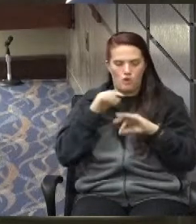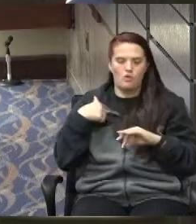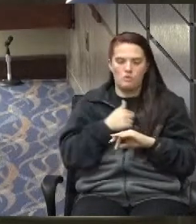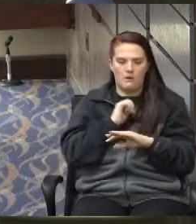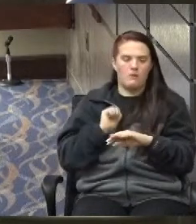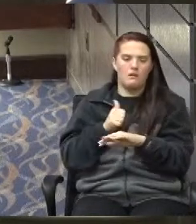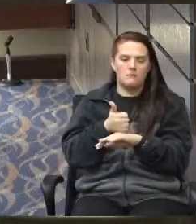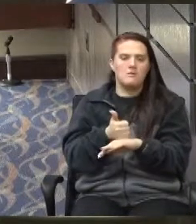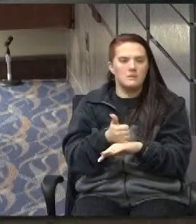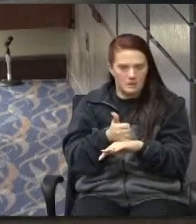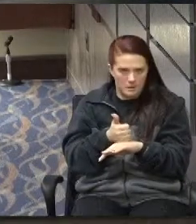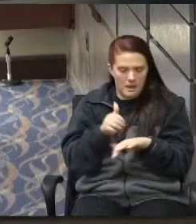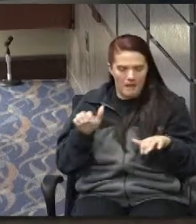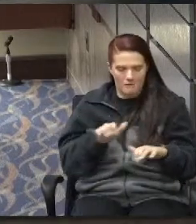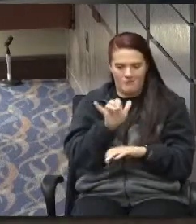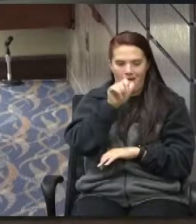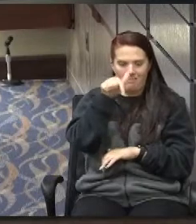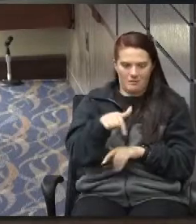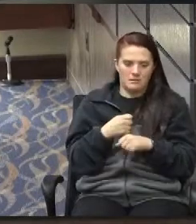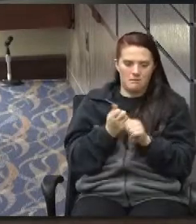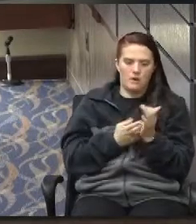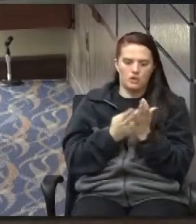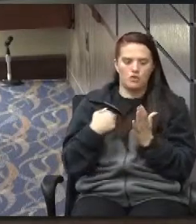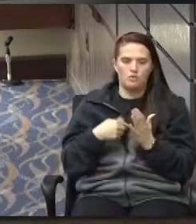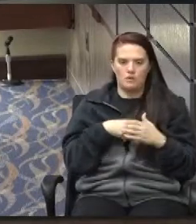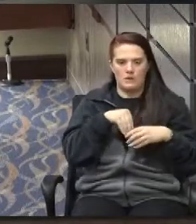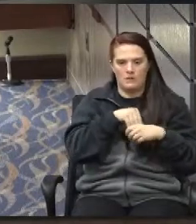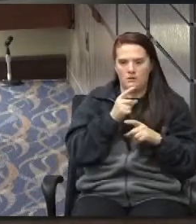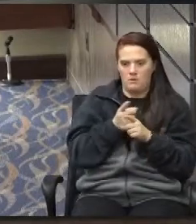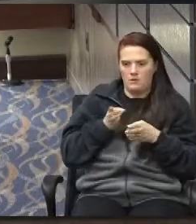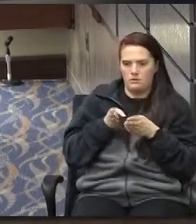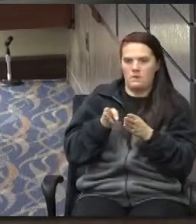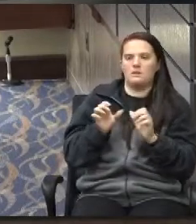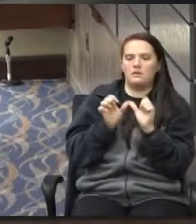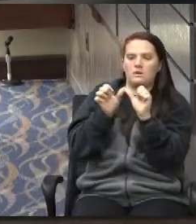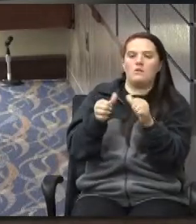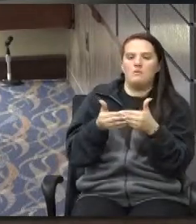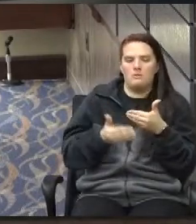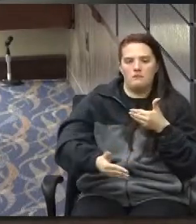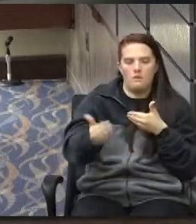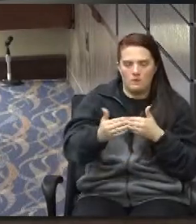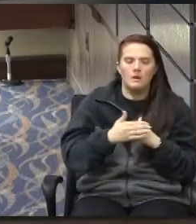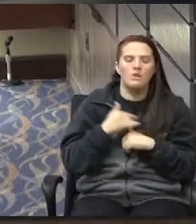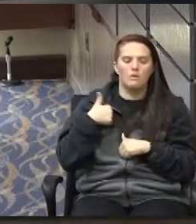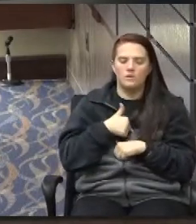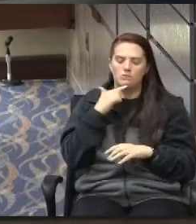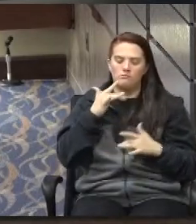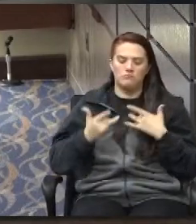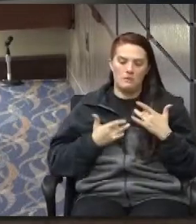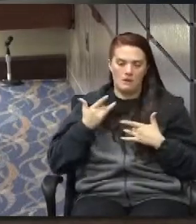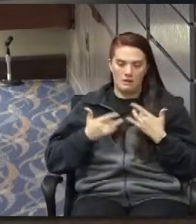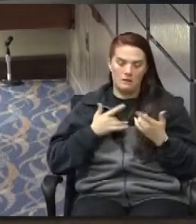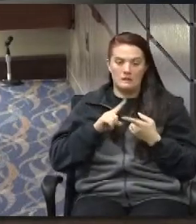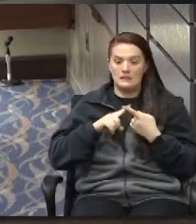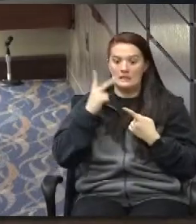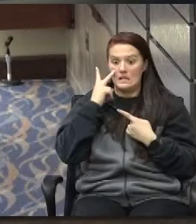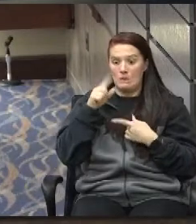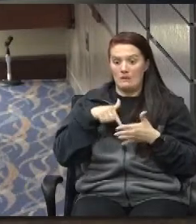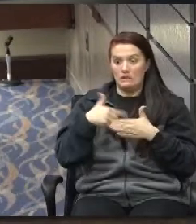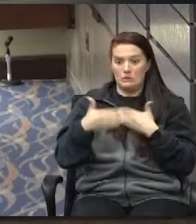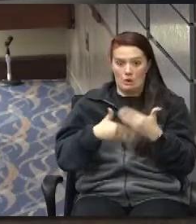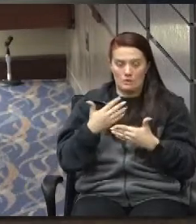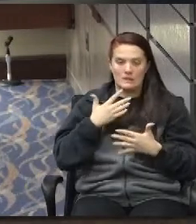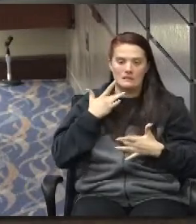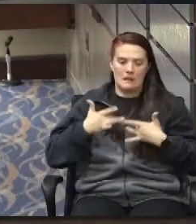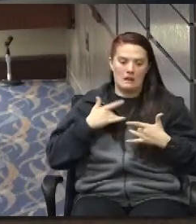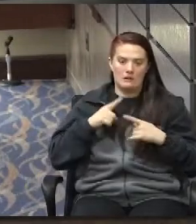implement actions like this to make sure that we're headed in the right direction and continuing to move forward. So excited to see where this goes, excited to get